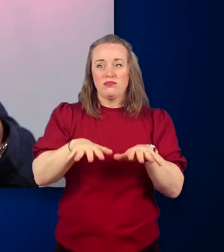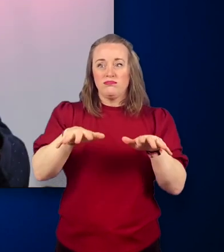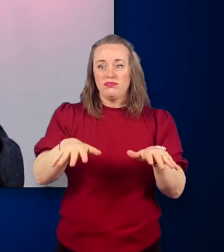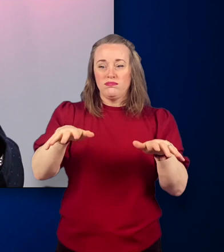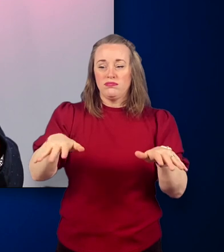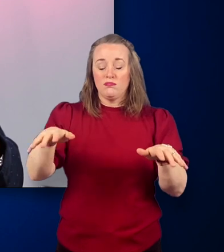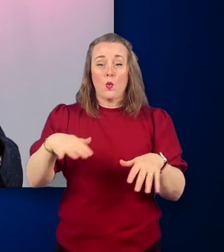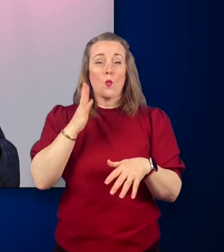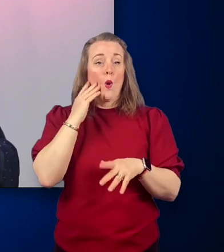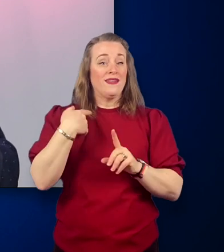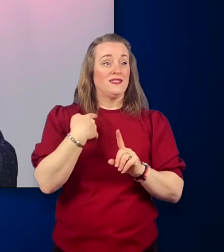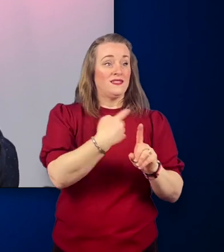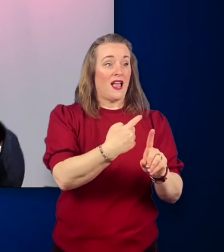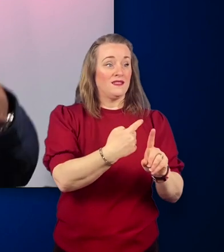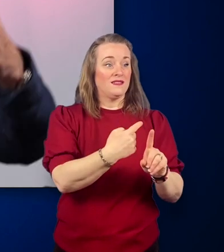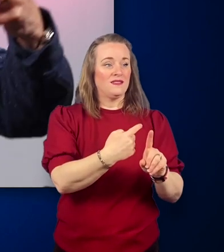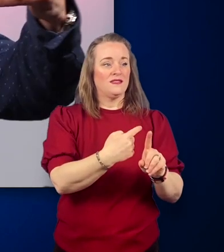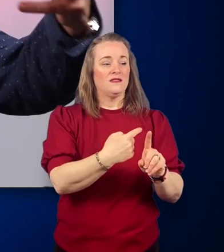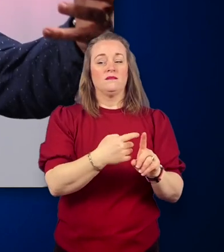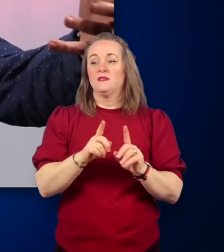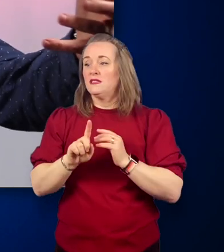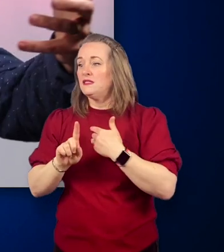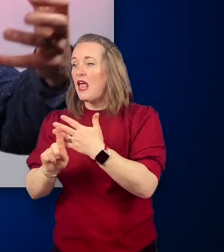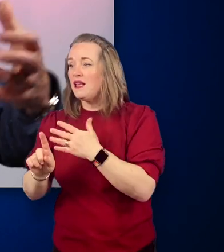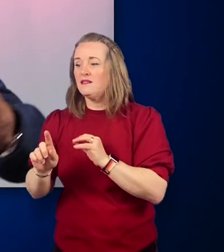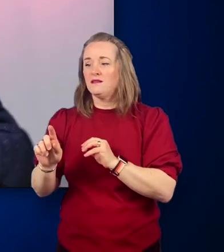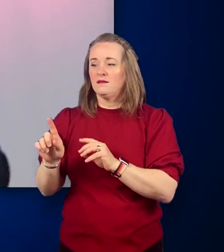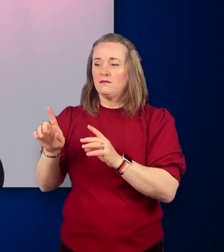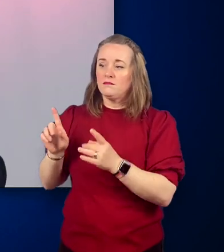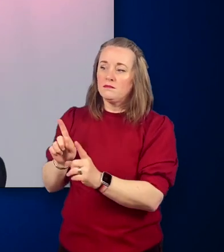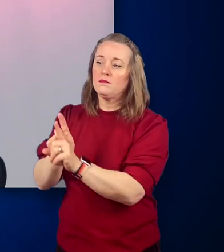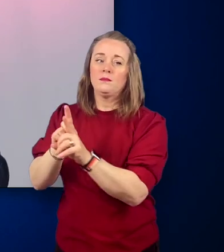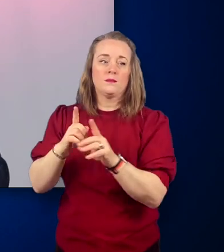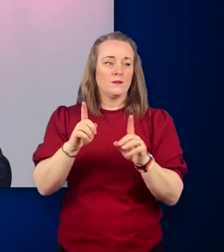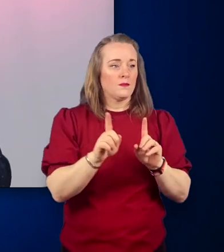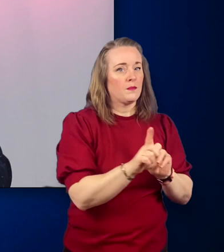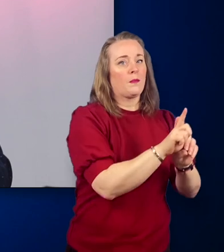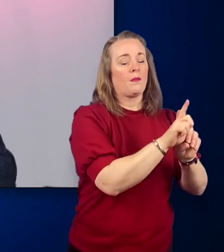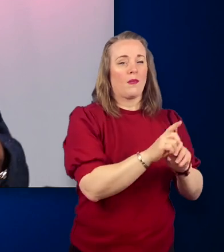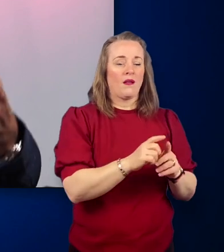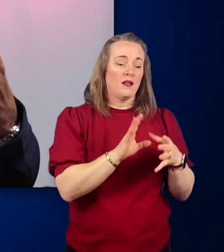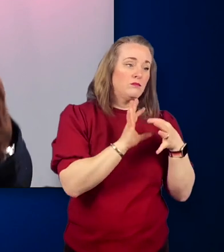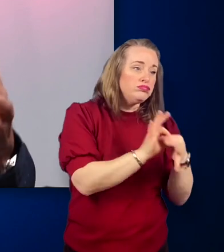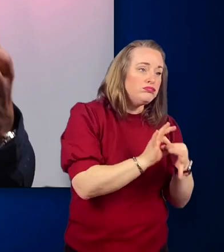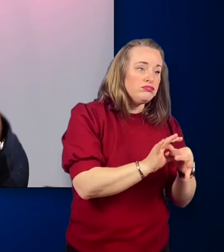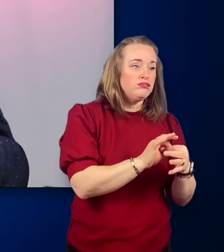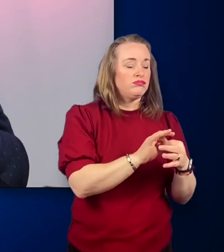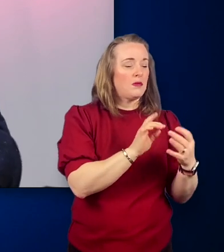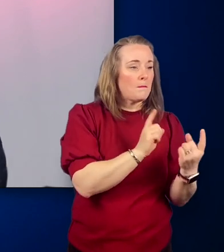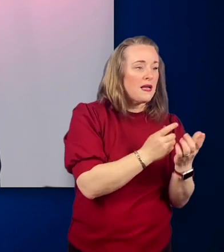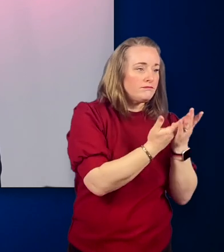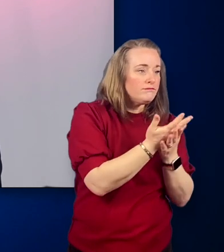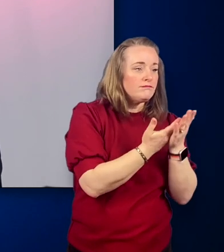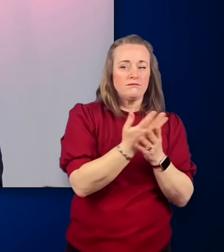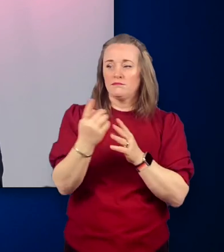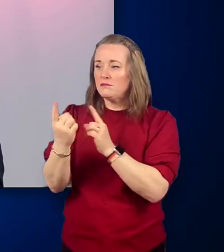people, maybe gave them some food, maybe connected into their life, discovered something about their life and discovered this Jesus can